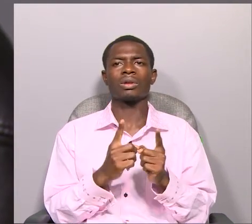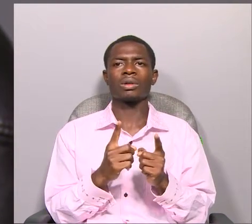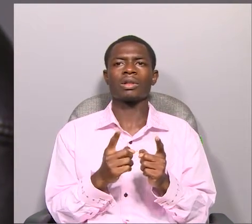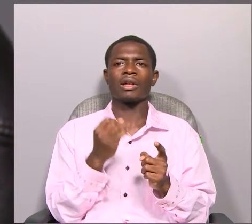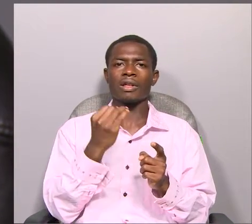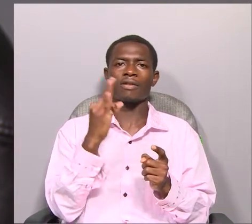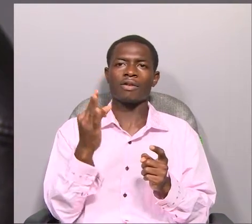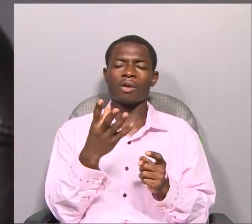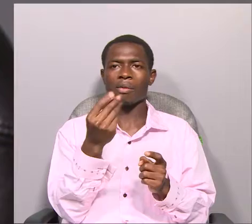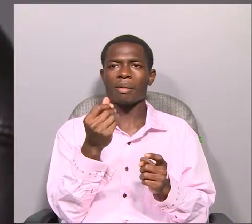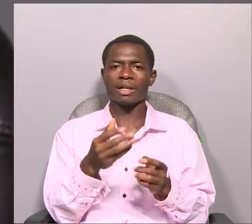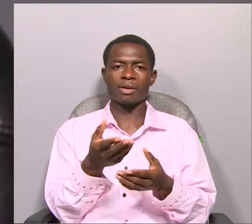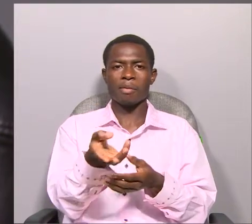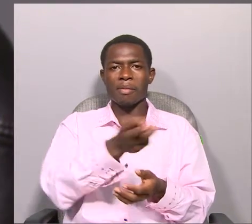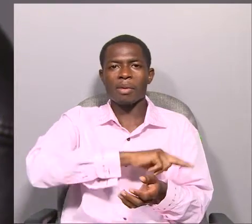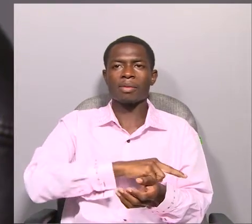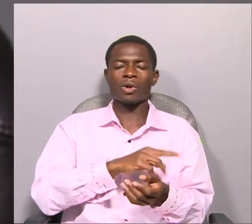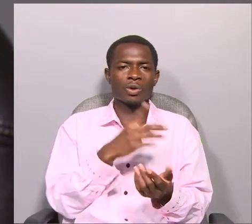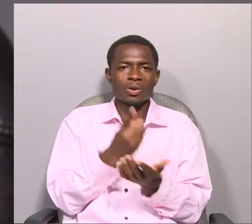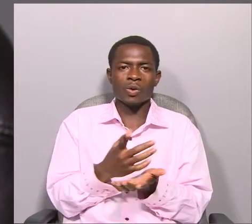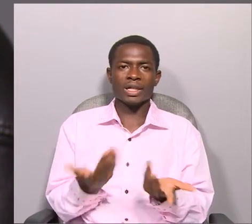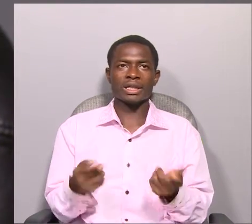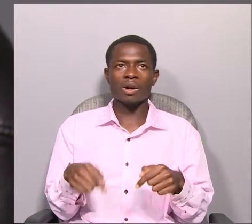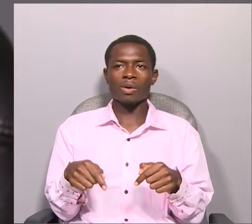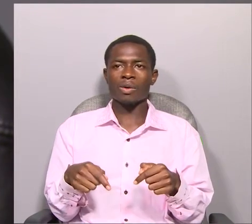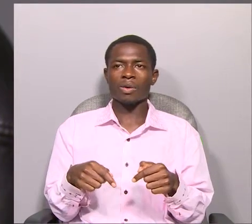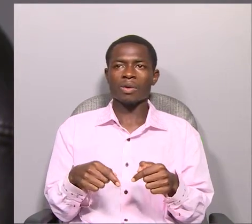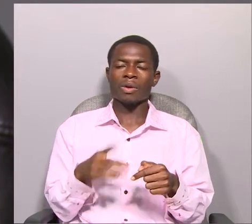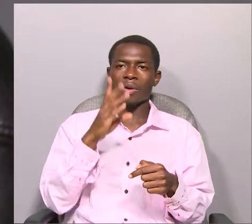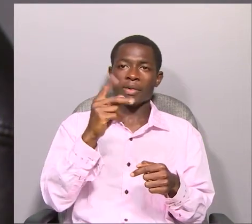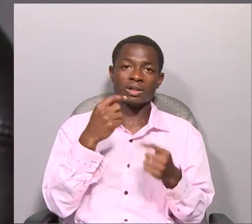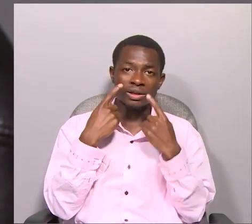If the reasons are something that was beyond